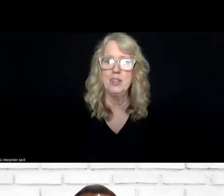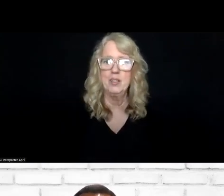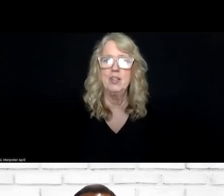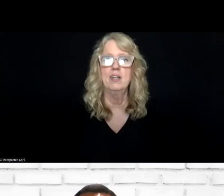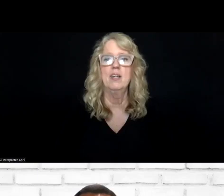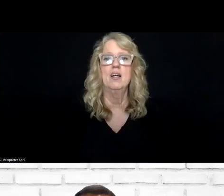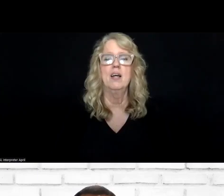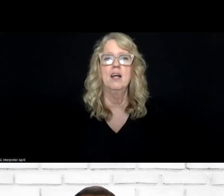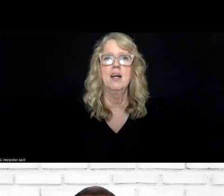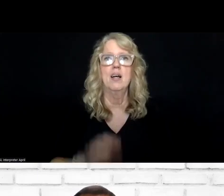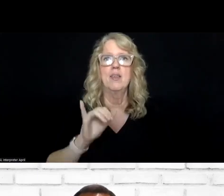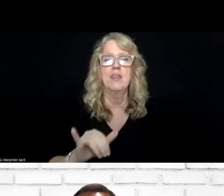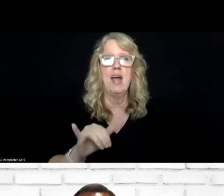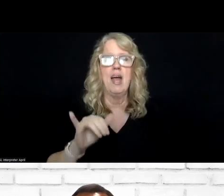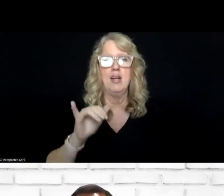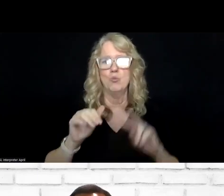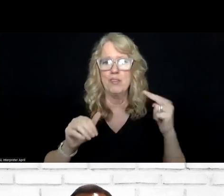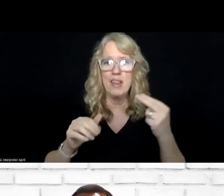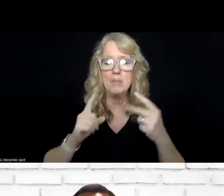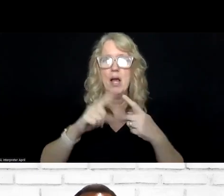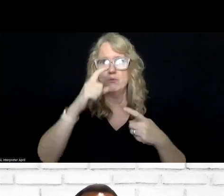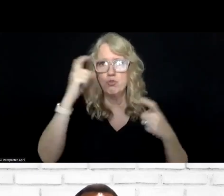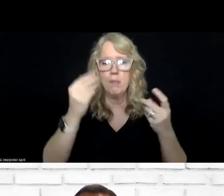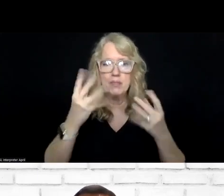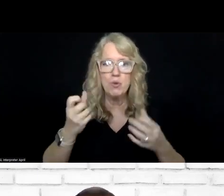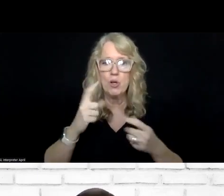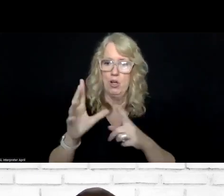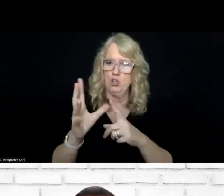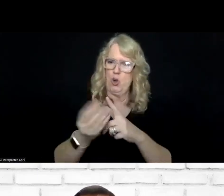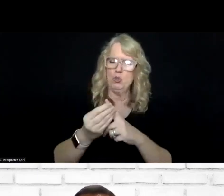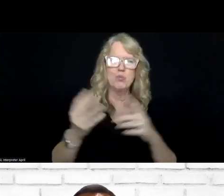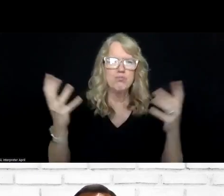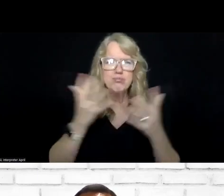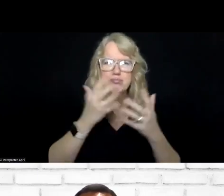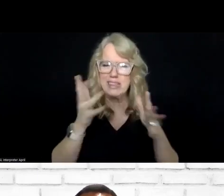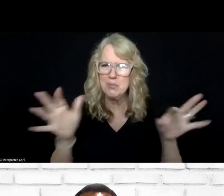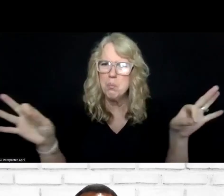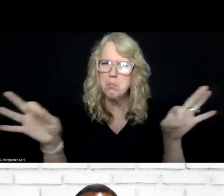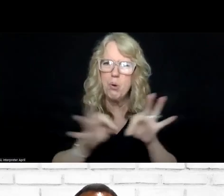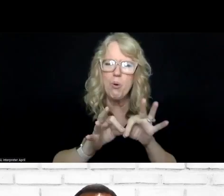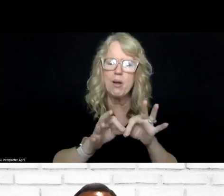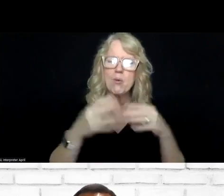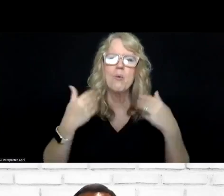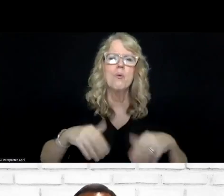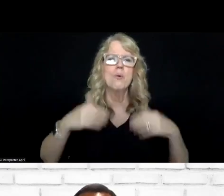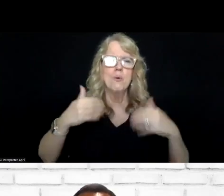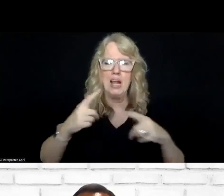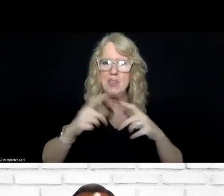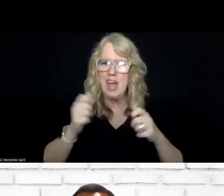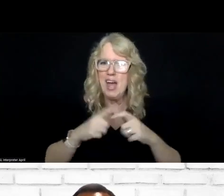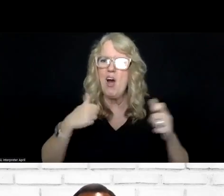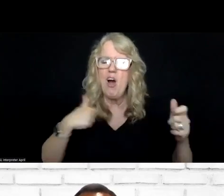was the lens of trauma-informed care. That was with the understanding that culture has such a huge piece in this, and that everybody brings to the